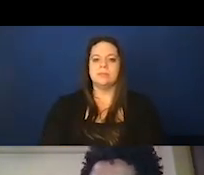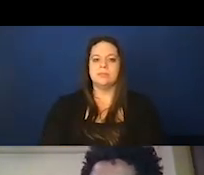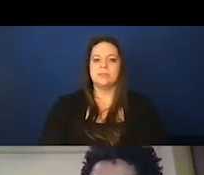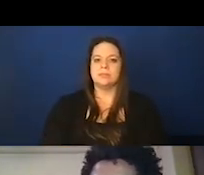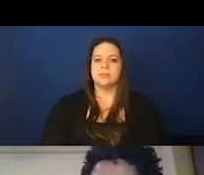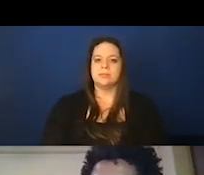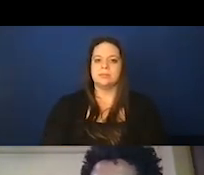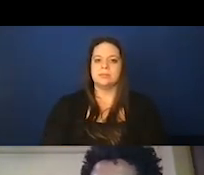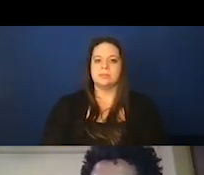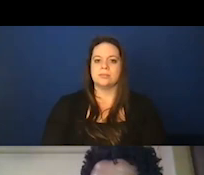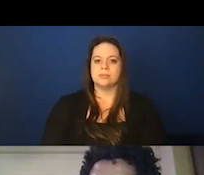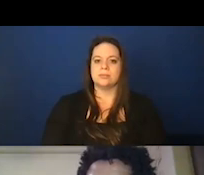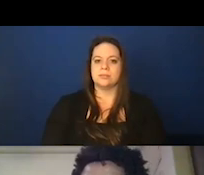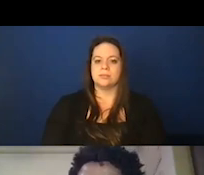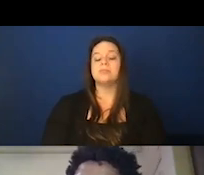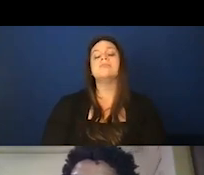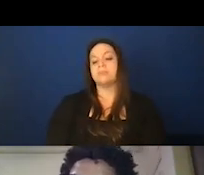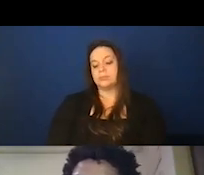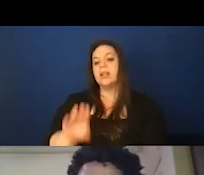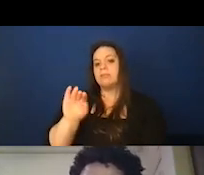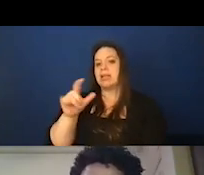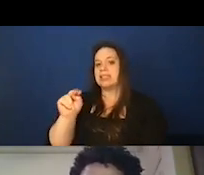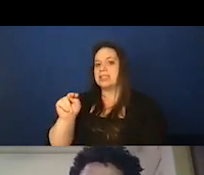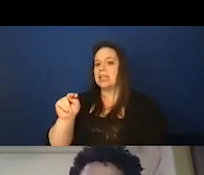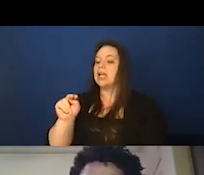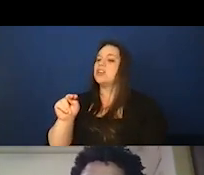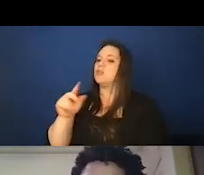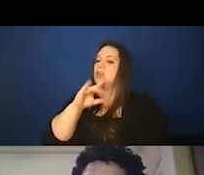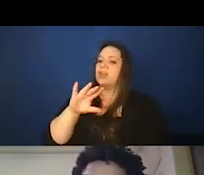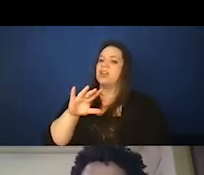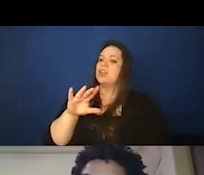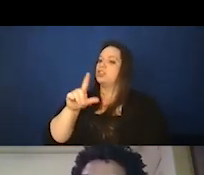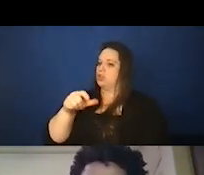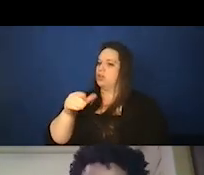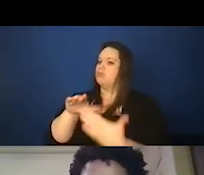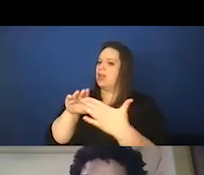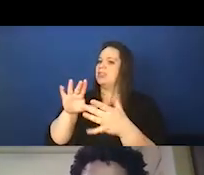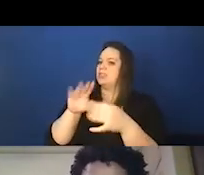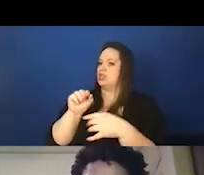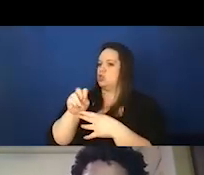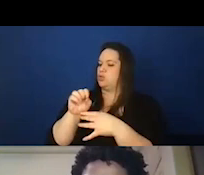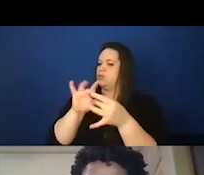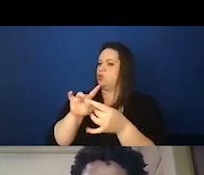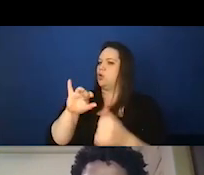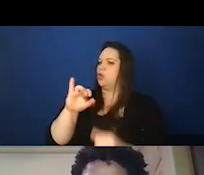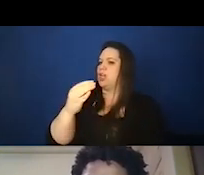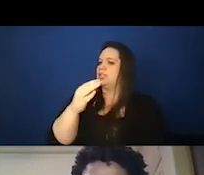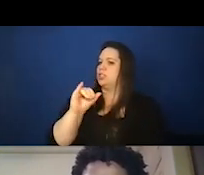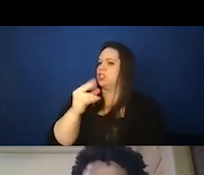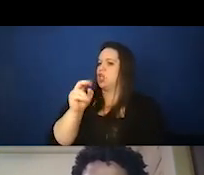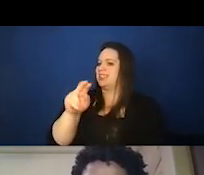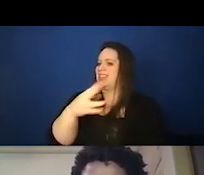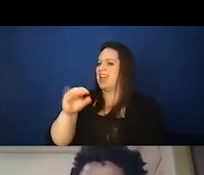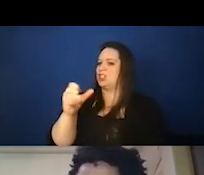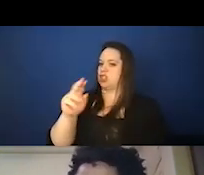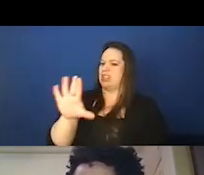mention that we would be remiss if we didn't address the news related to Johnson and Johnson and their vaccine. Where in the approval process is that, and what's new about